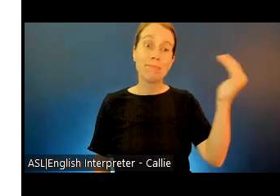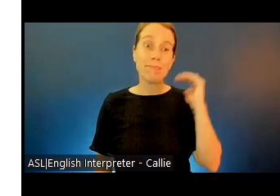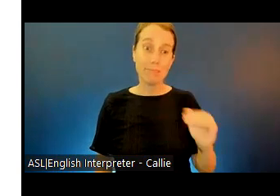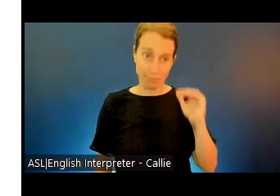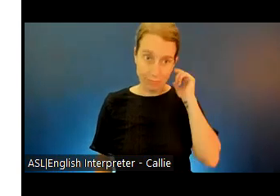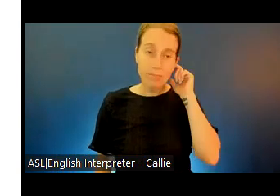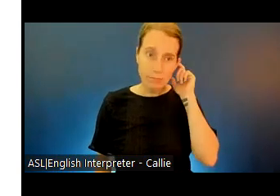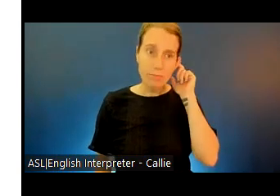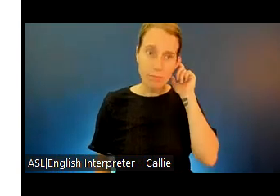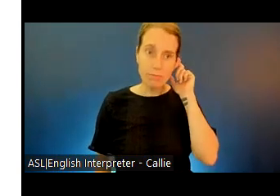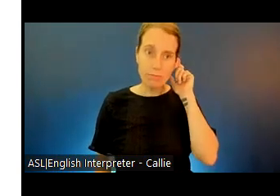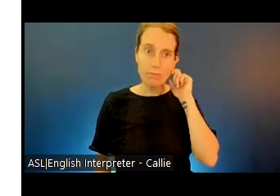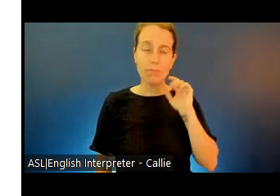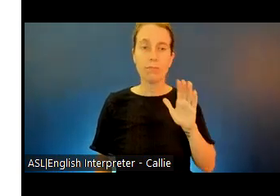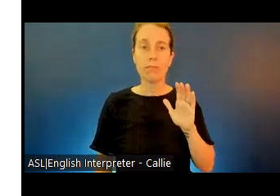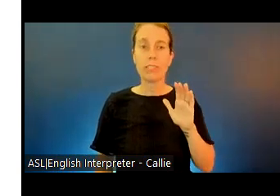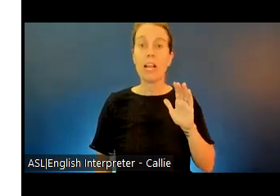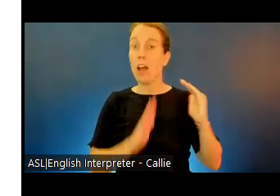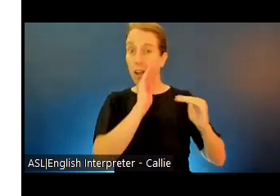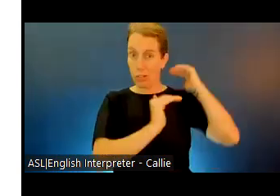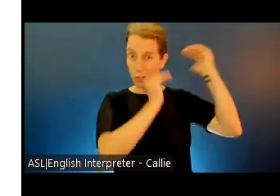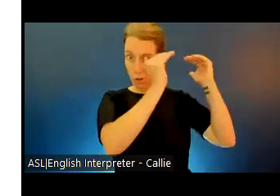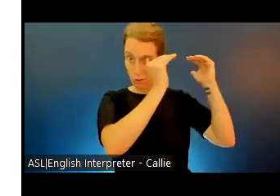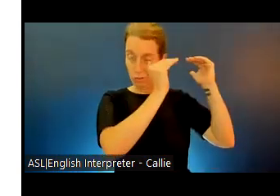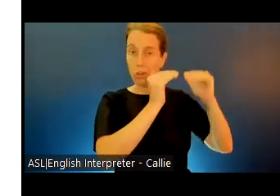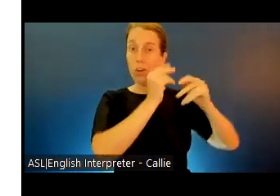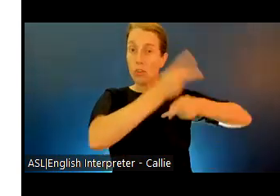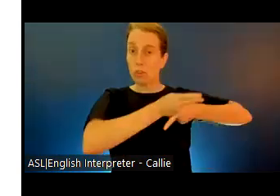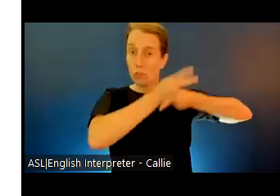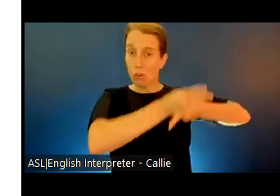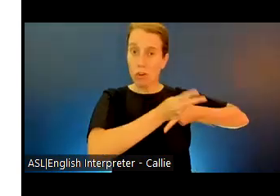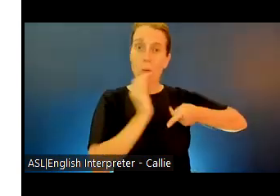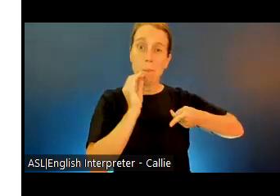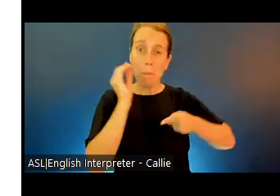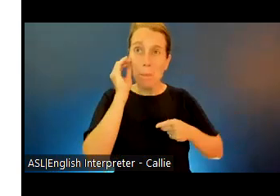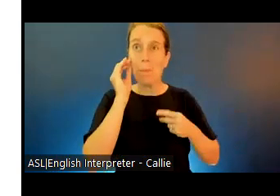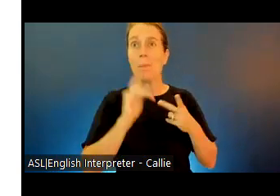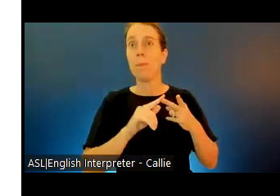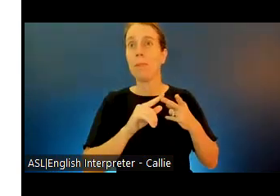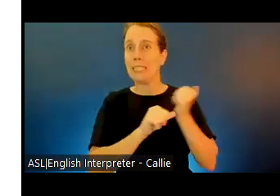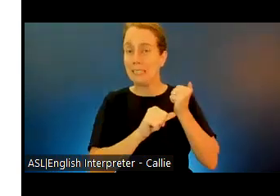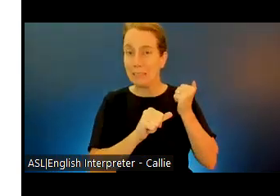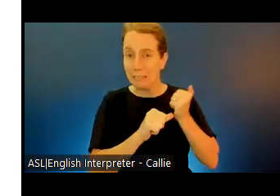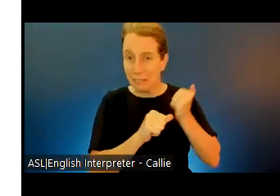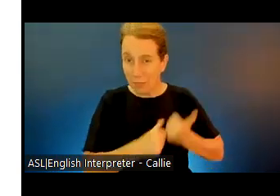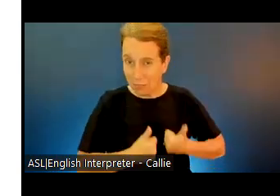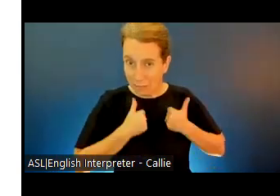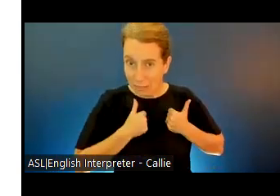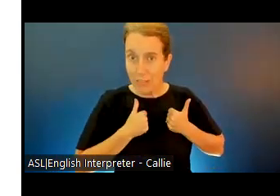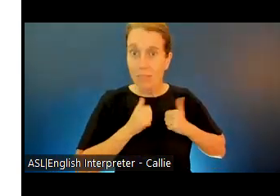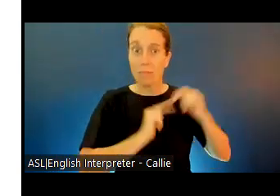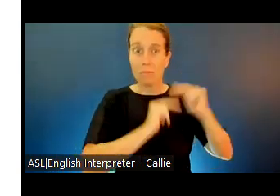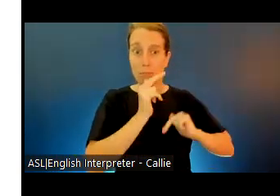Additionally, so if you have an adult that is in a nursing home or assisted living facility, you can call the State Long-Term Care Ombudsman's